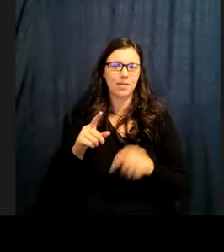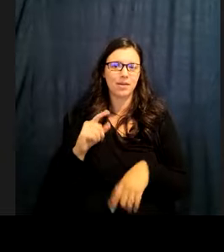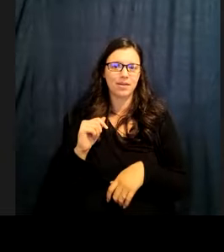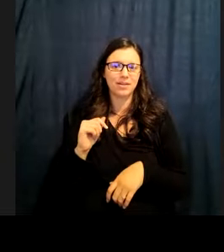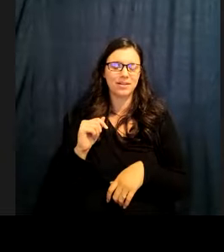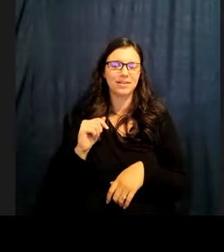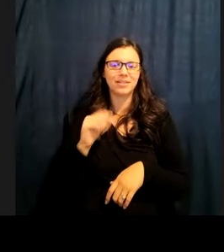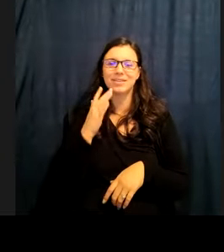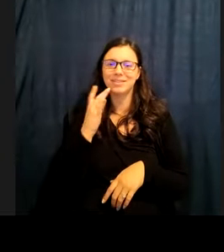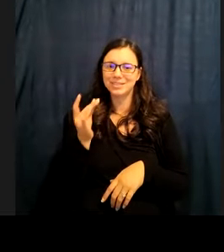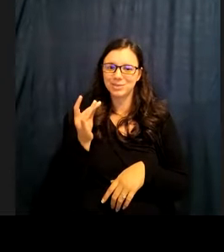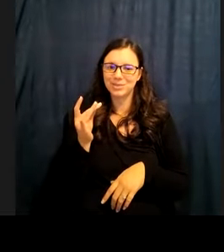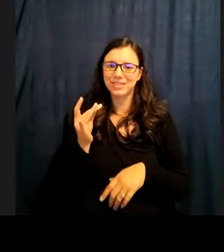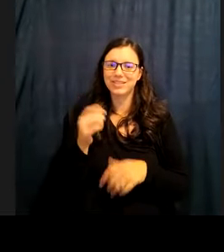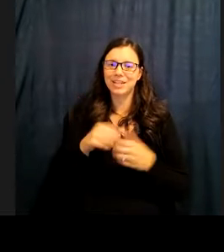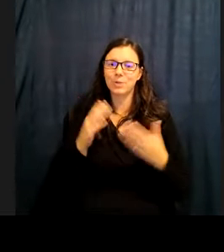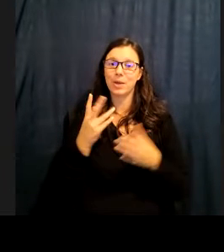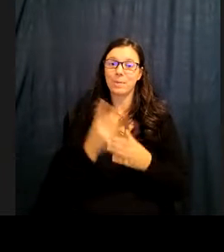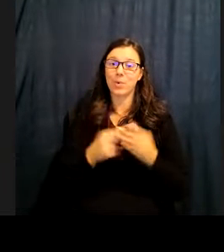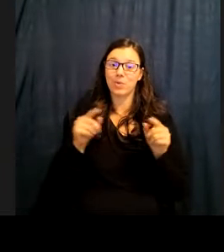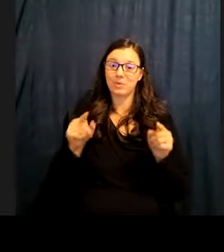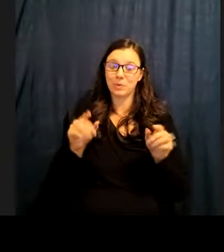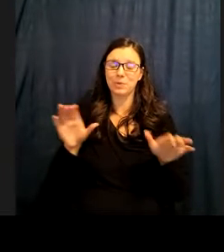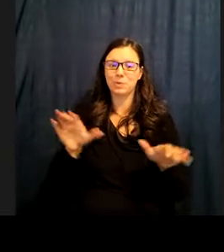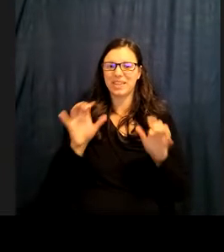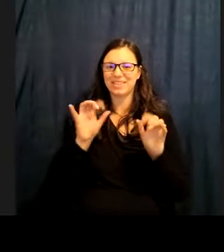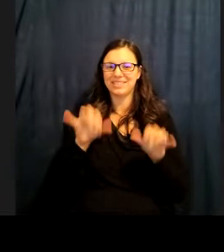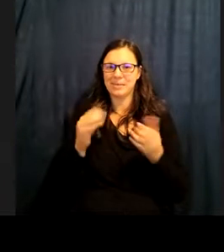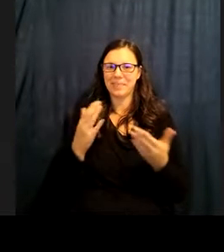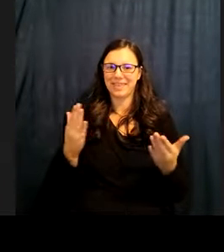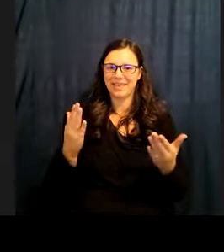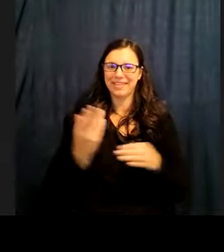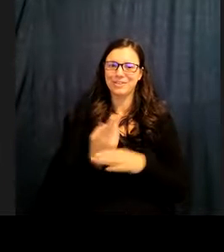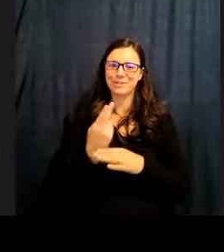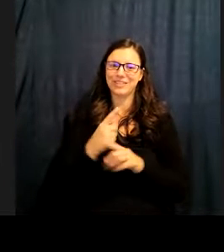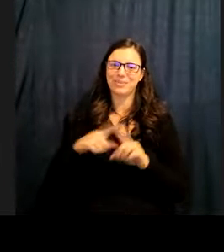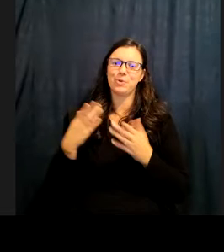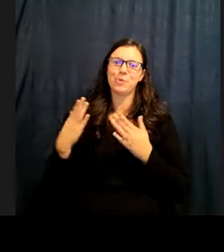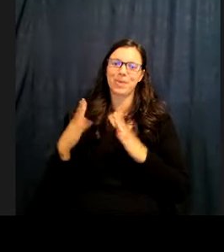It's interesting, in a way you're both doing the same thing, only using different vehicles to do it.